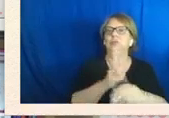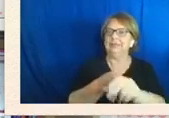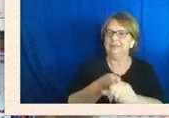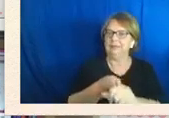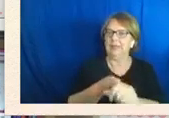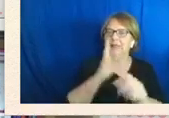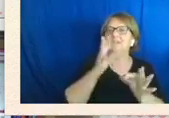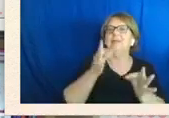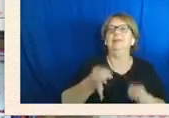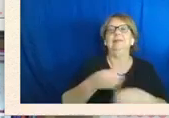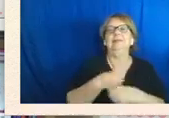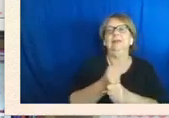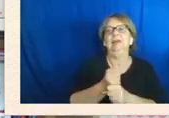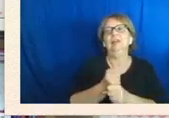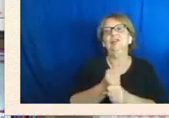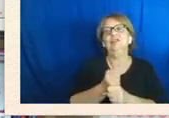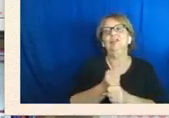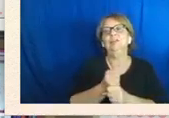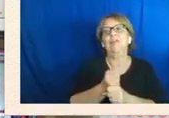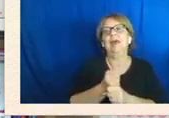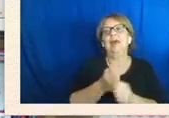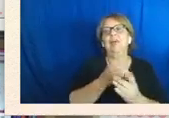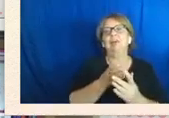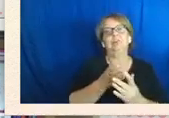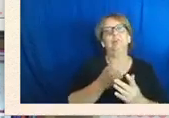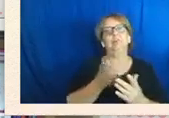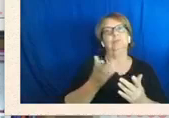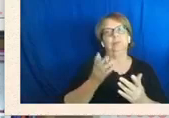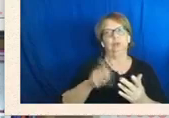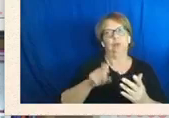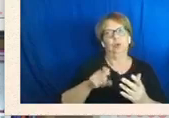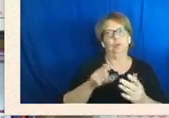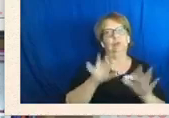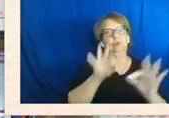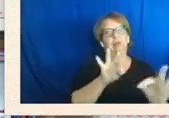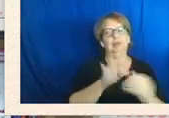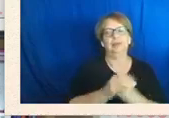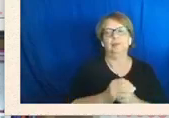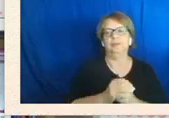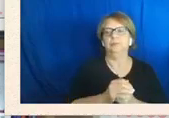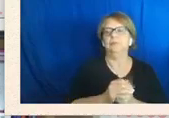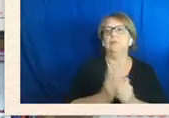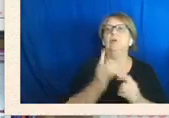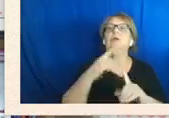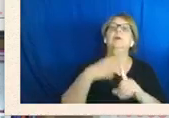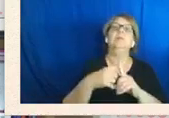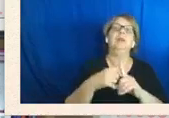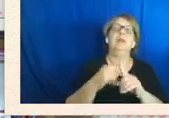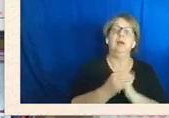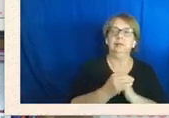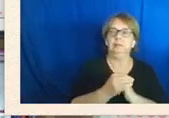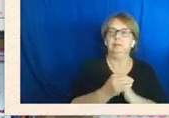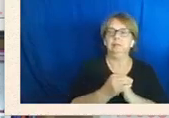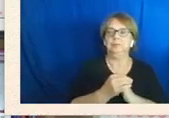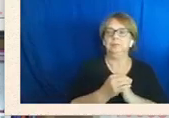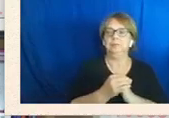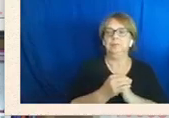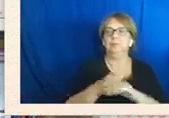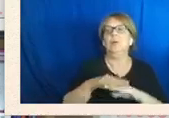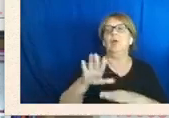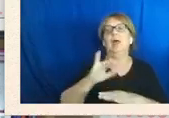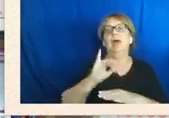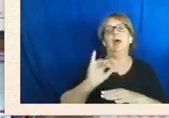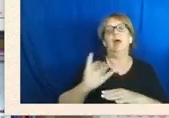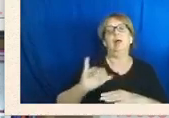making through their lives as supposed to ideally. Furthermore, Florida law places the duty upon the guardians basically